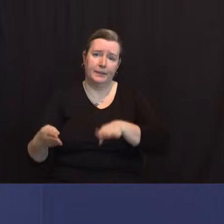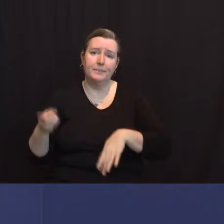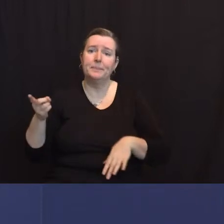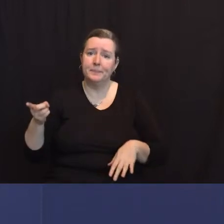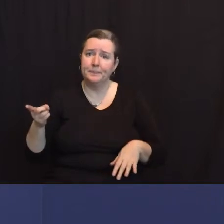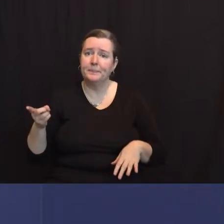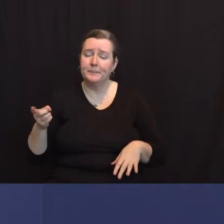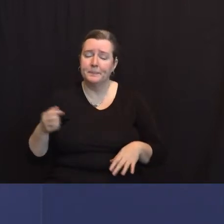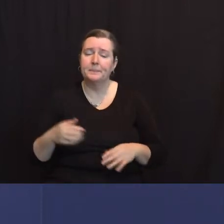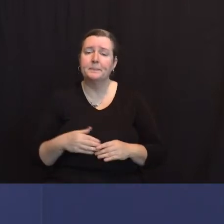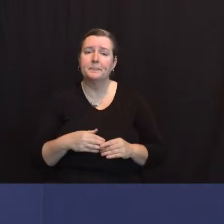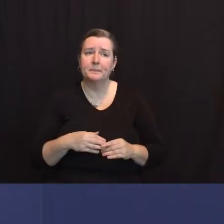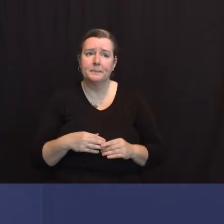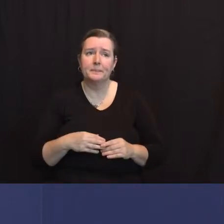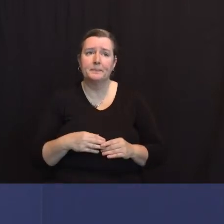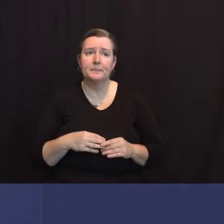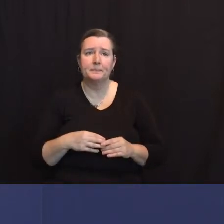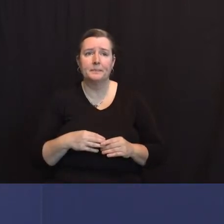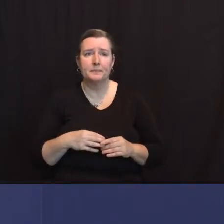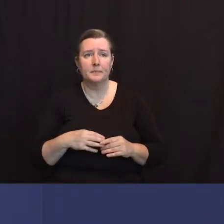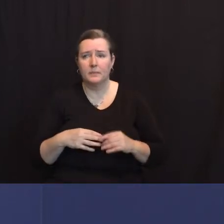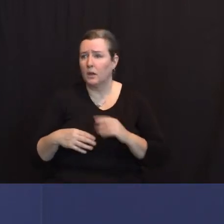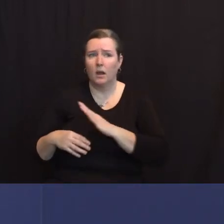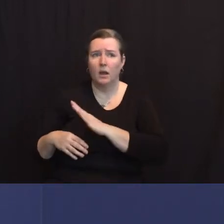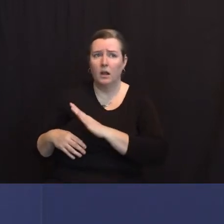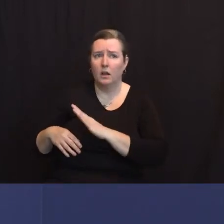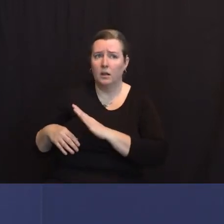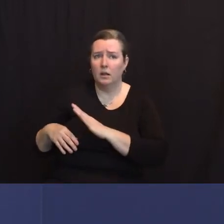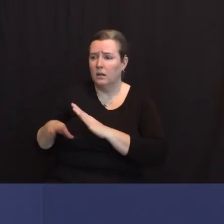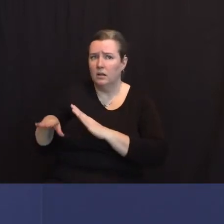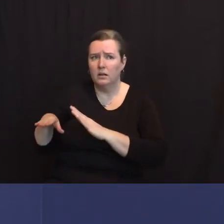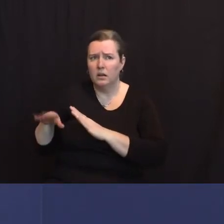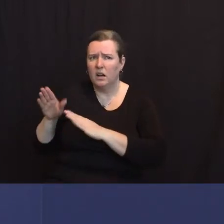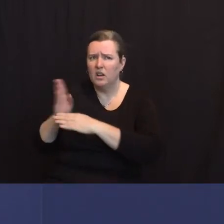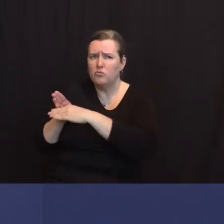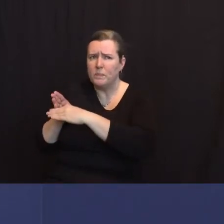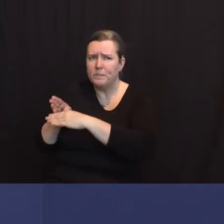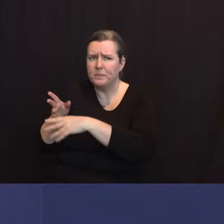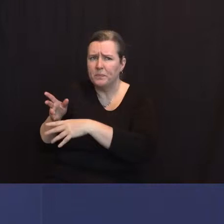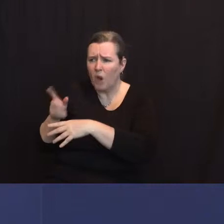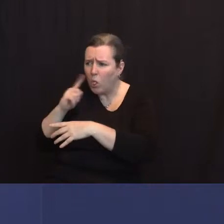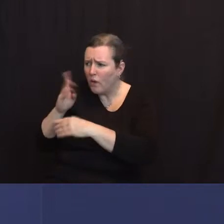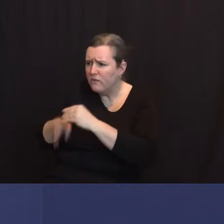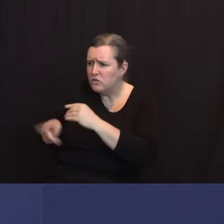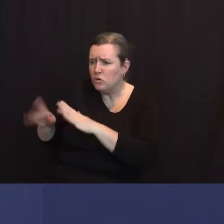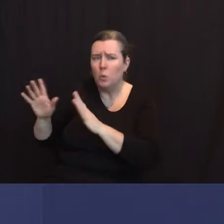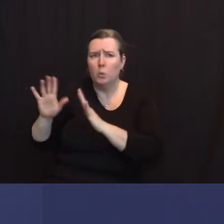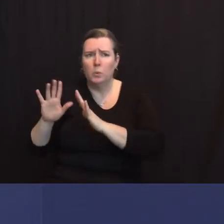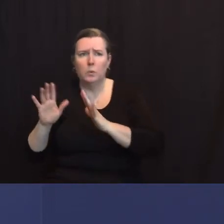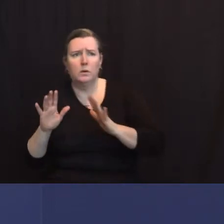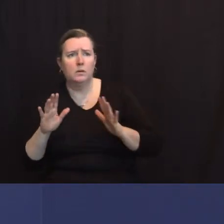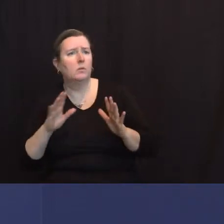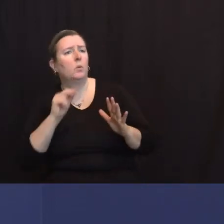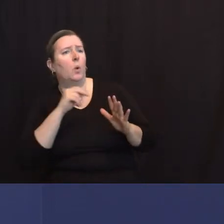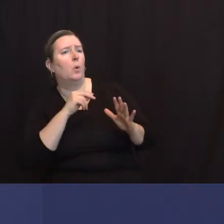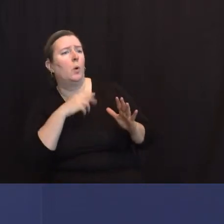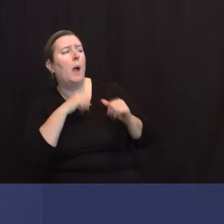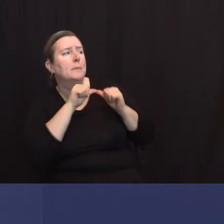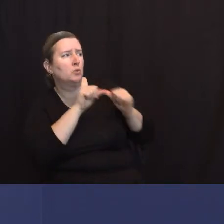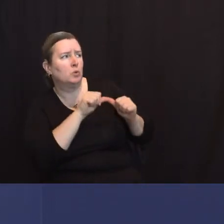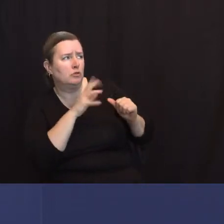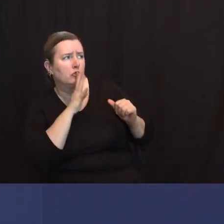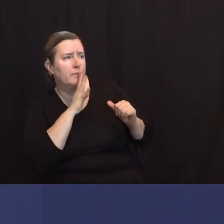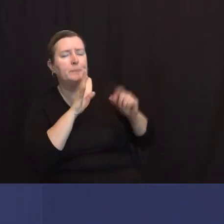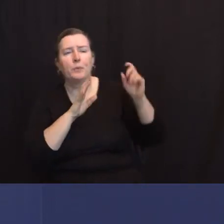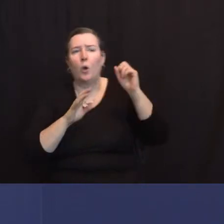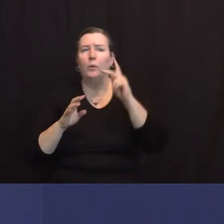with. Oh, I'm sorry, yeah. go, please. No. No. I thought you were. For residents with disability, we are bringing up a community core. In